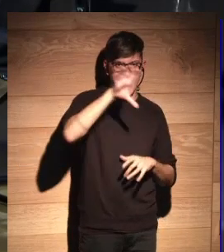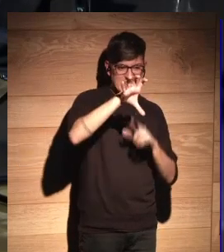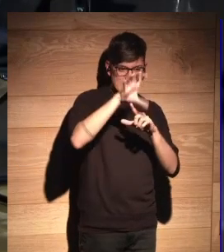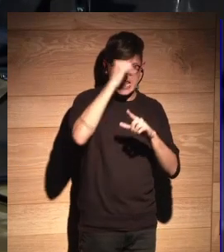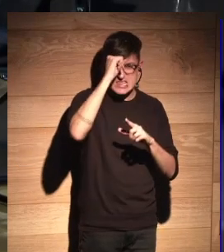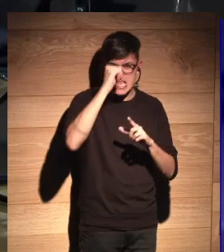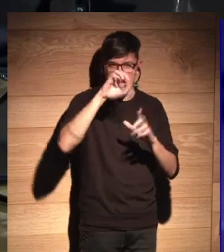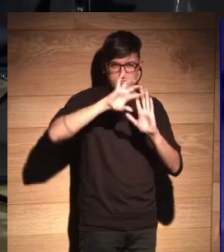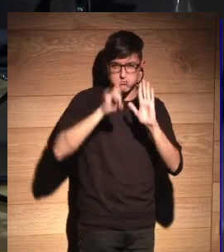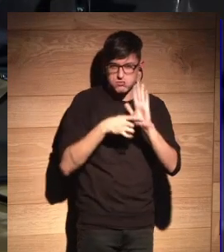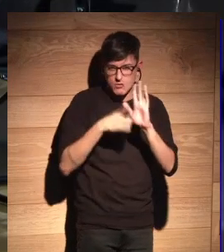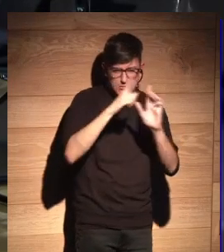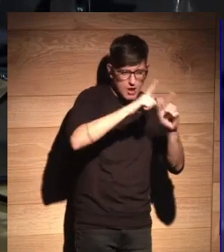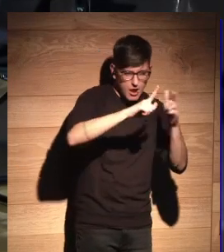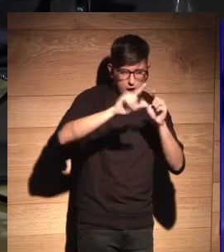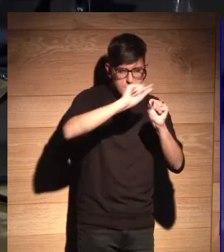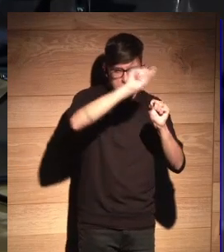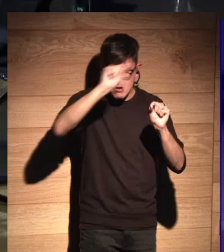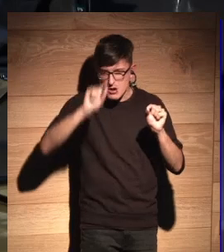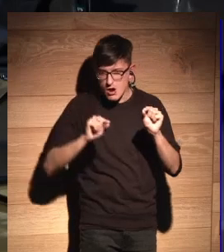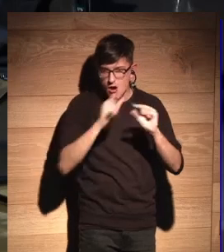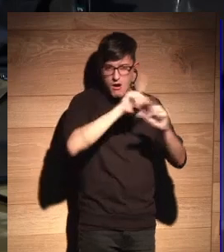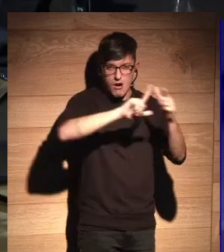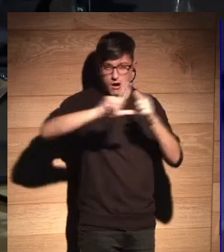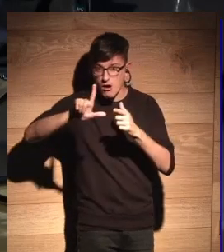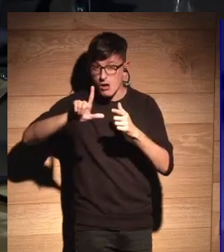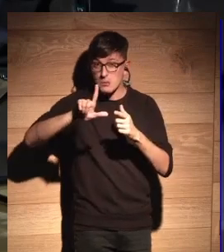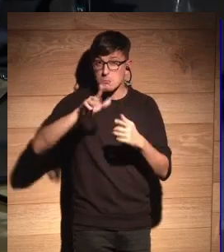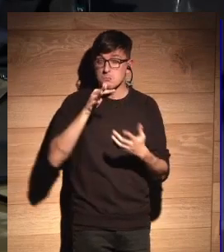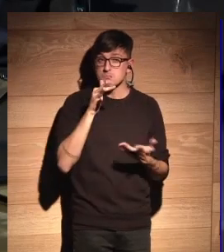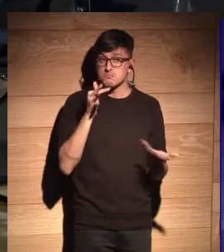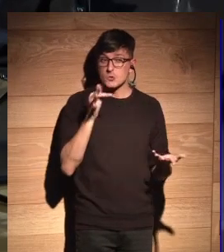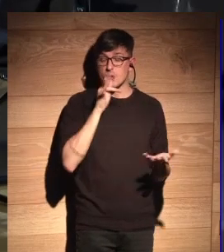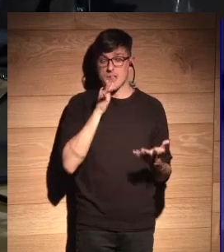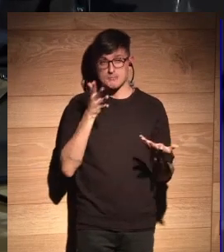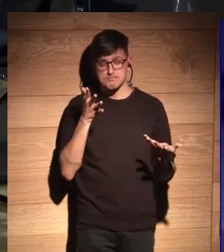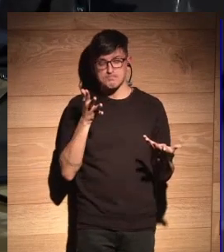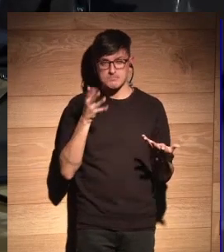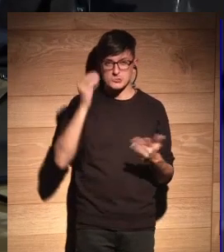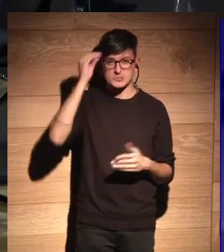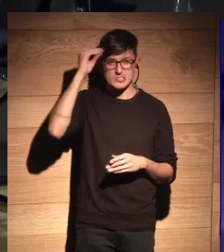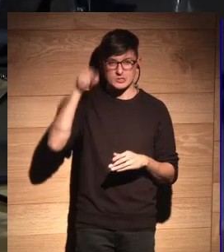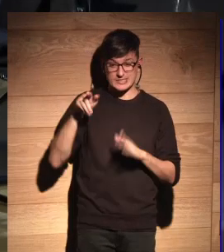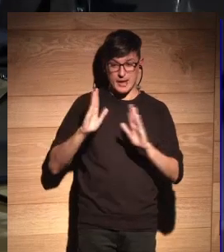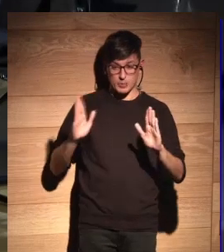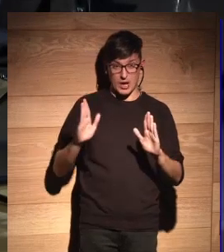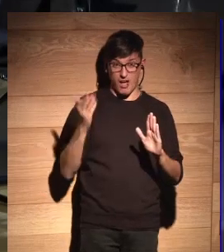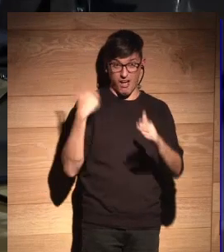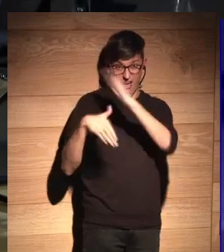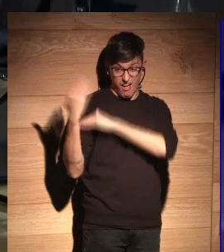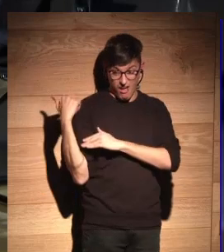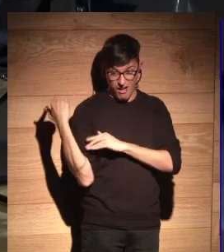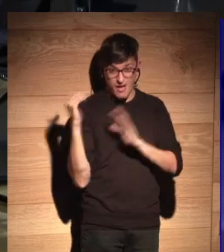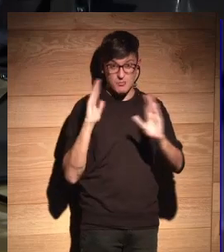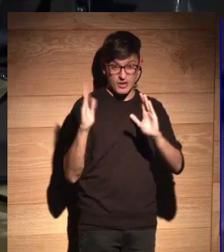really, probably up at that point, I had shot maybe 20 rolls of color in my life. So I